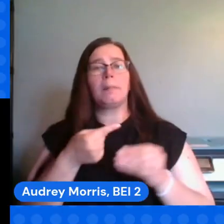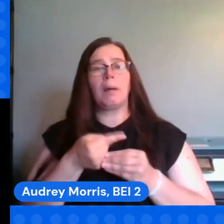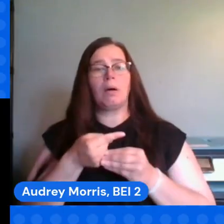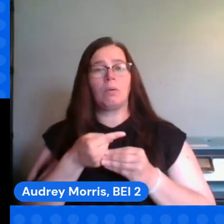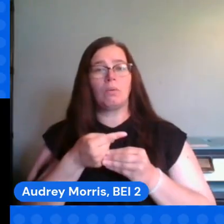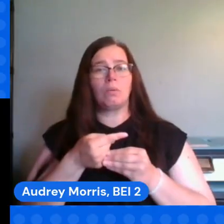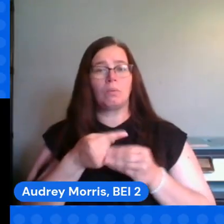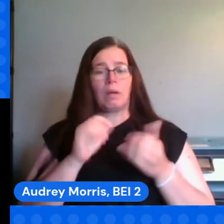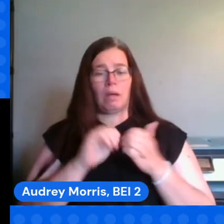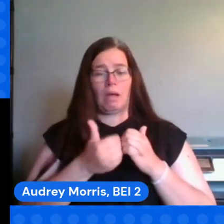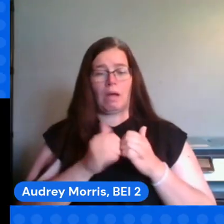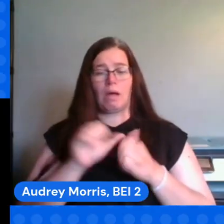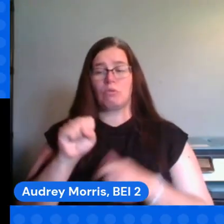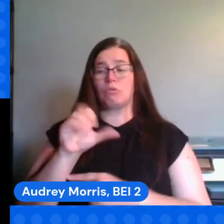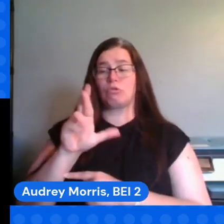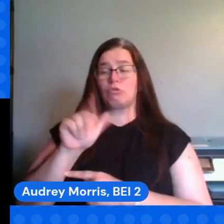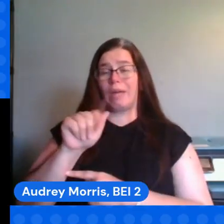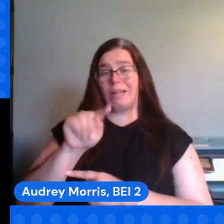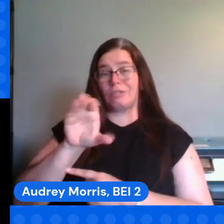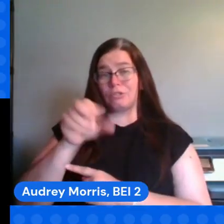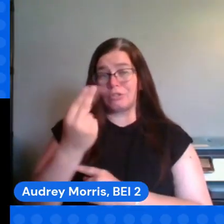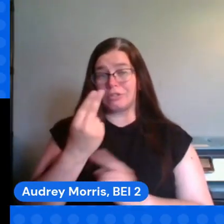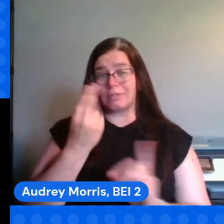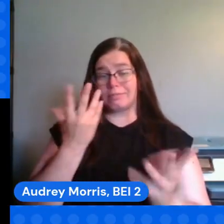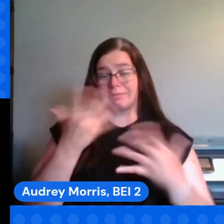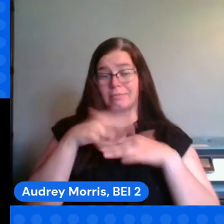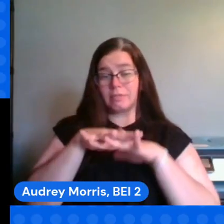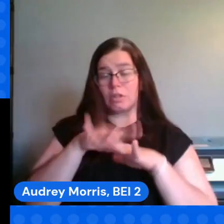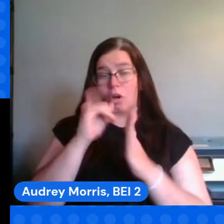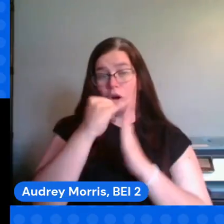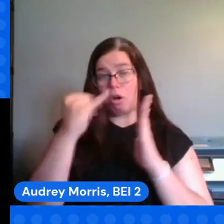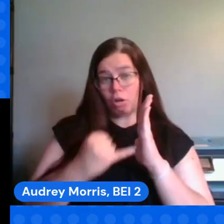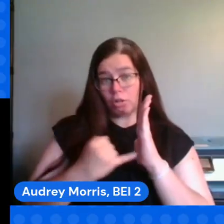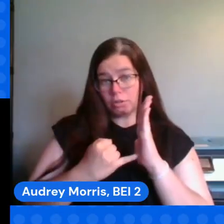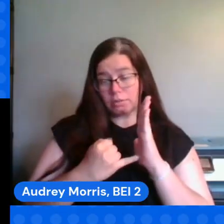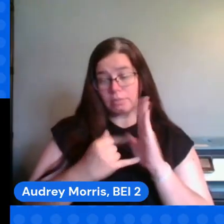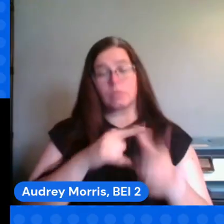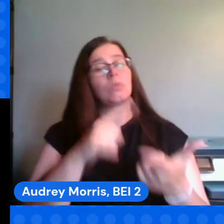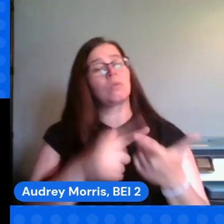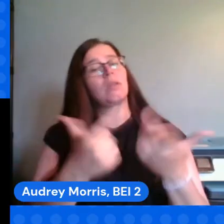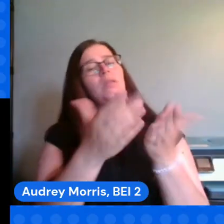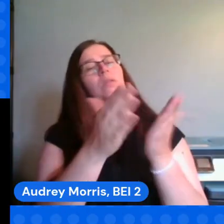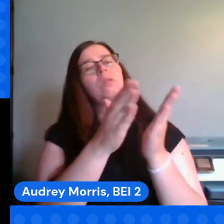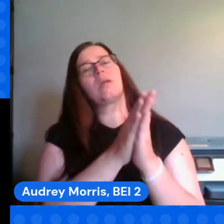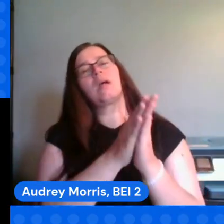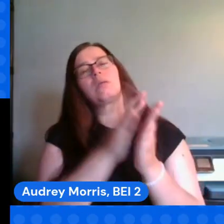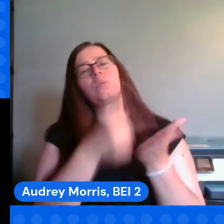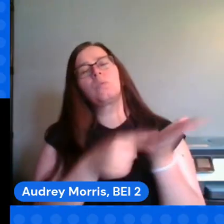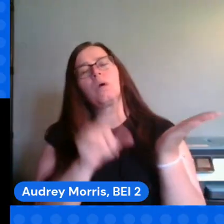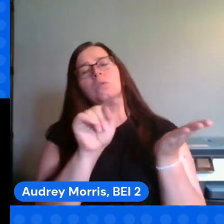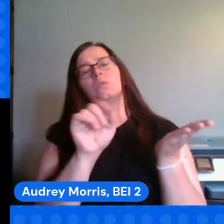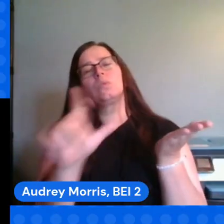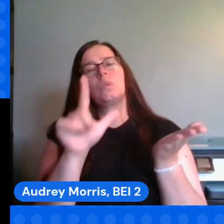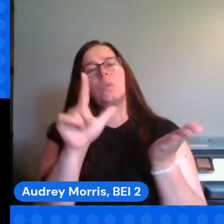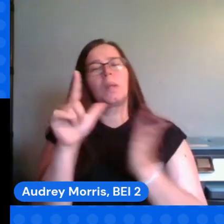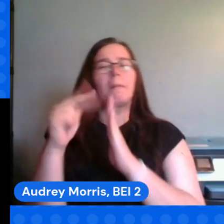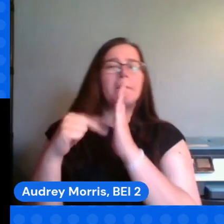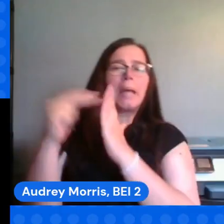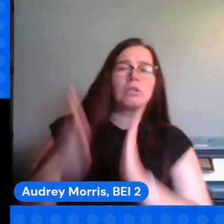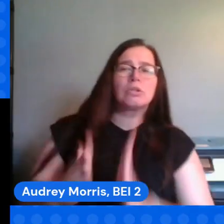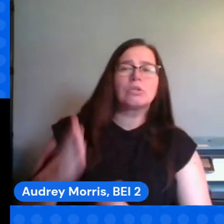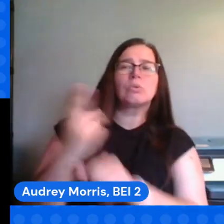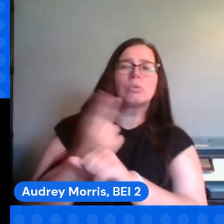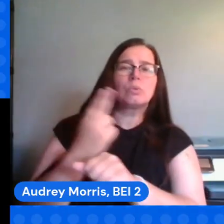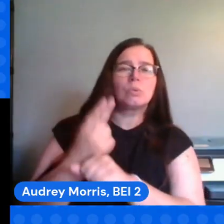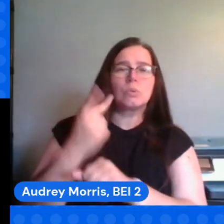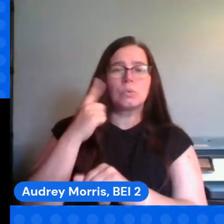how Scratch integrates art. And so the question is, what is the tool that painters or artists use to paint